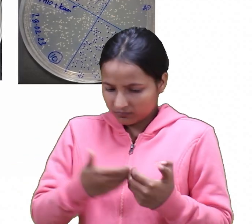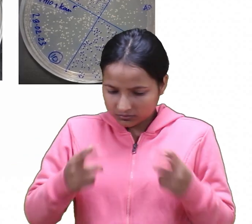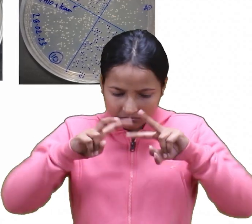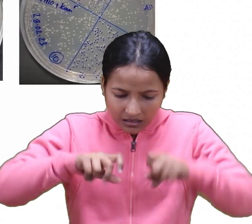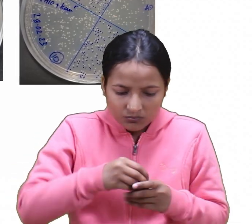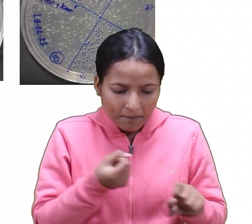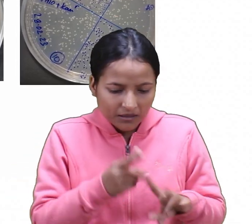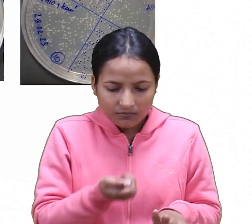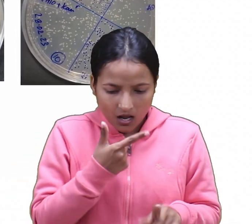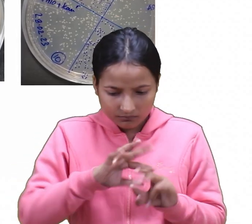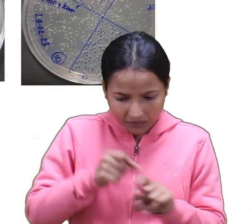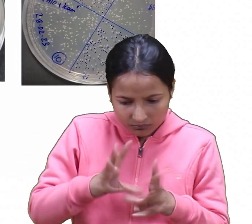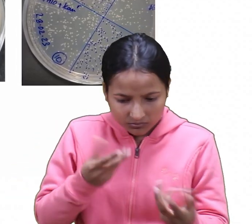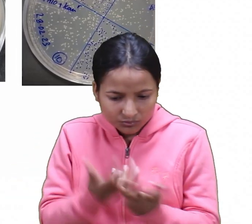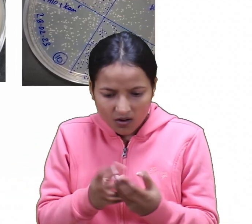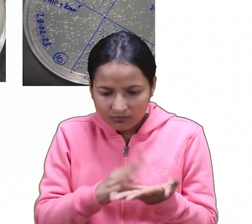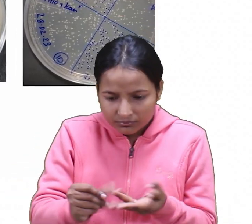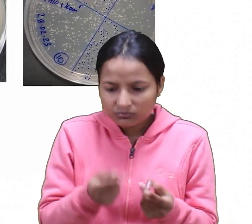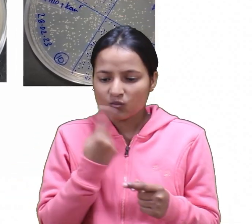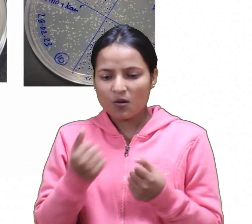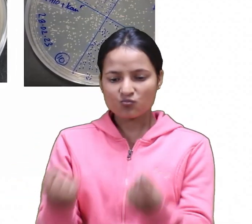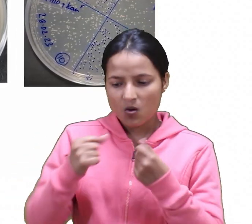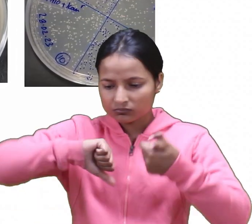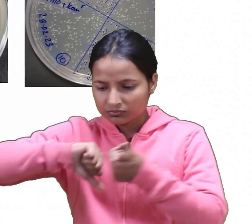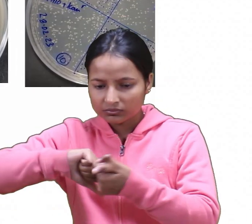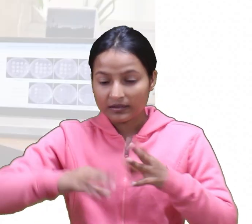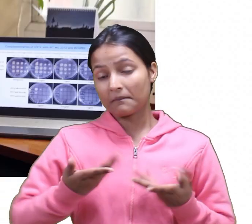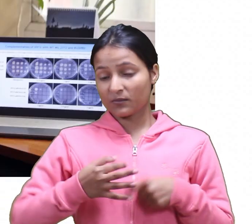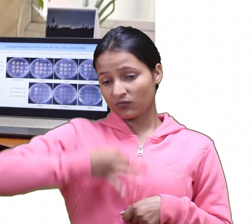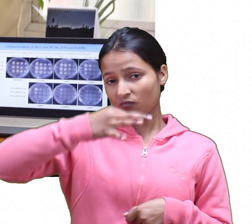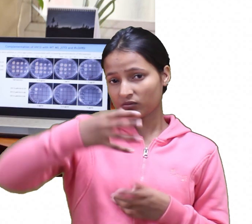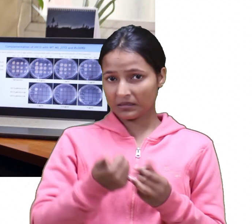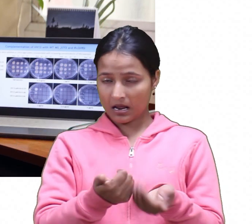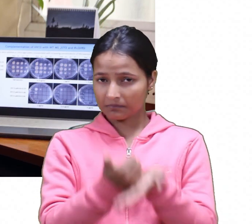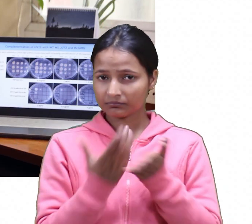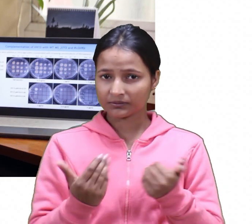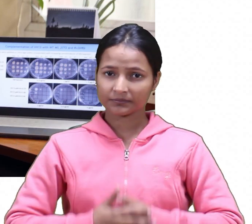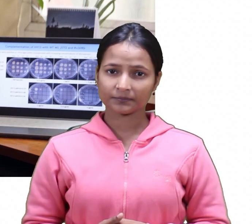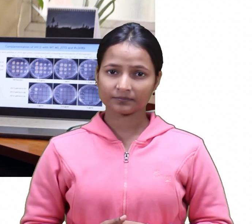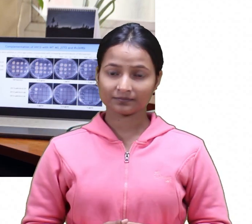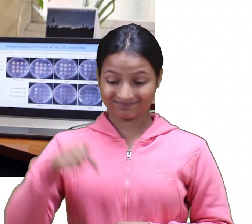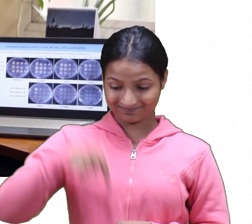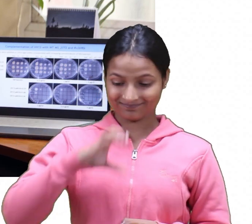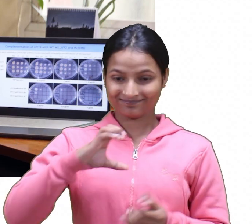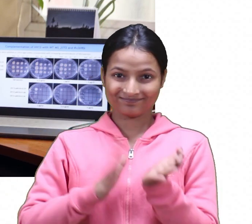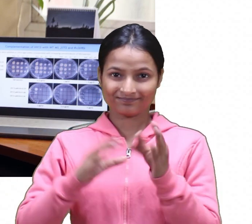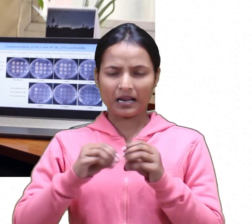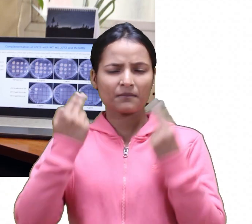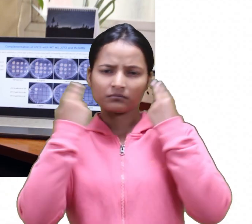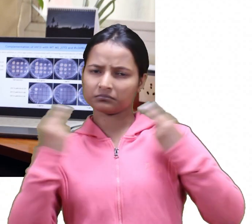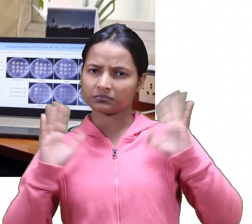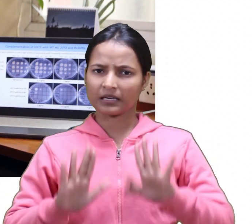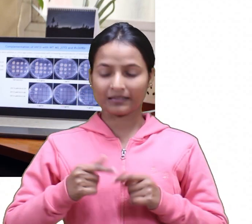in antibiotic susceptibility. These candidates could be future possible drug targets. CCMB is renowned for its pioneering research